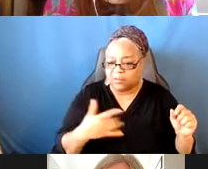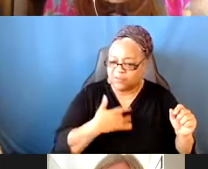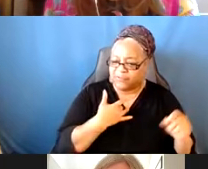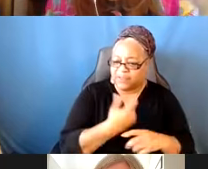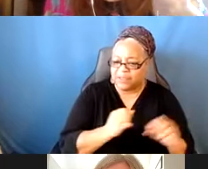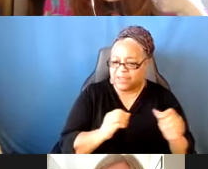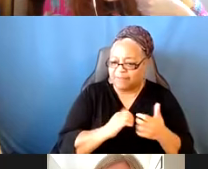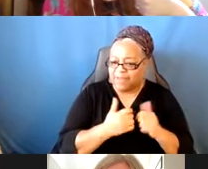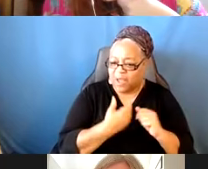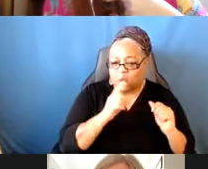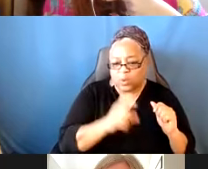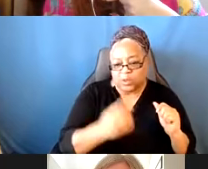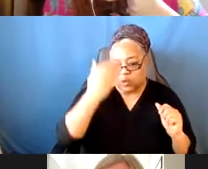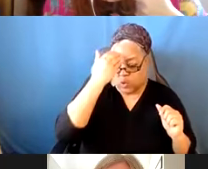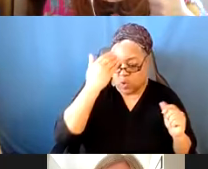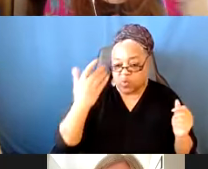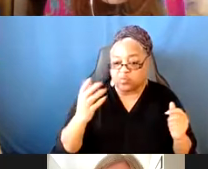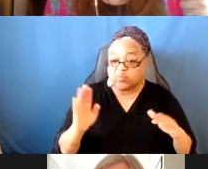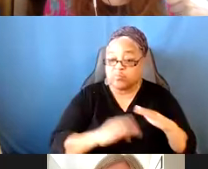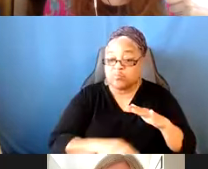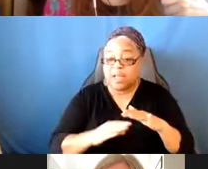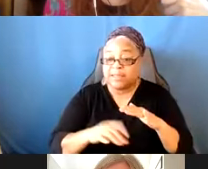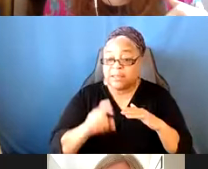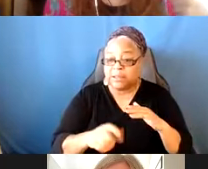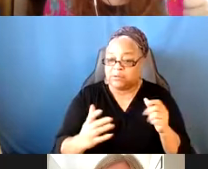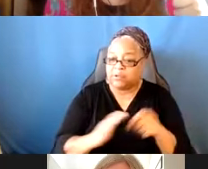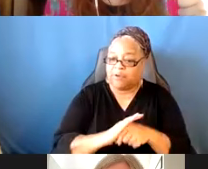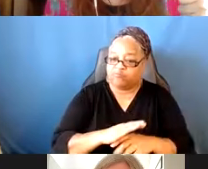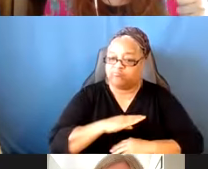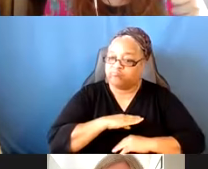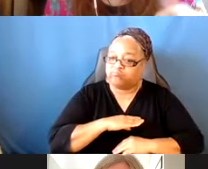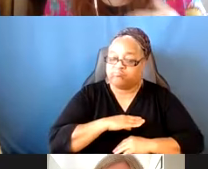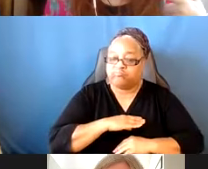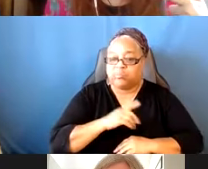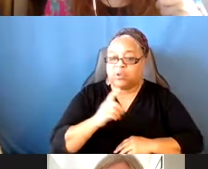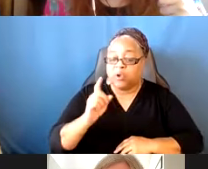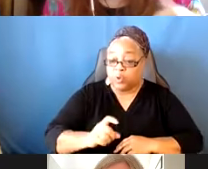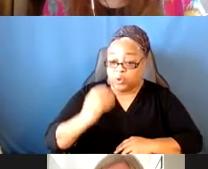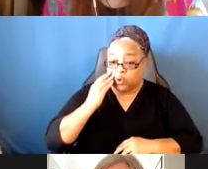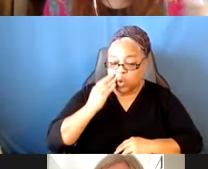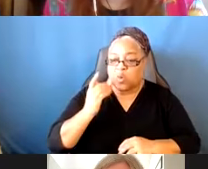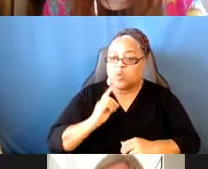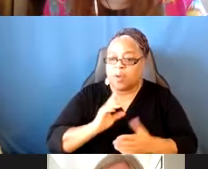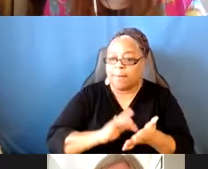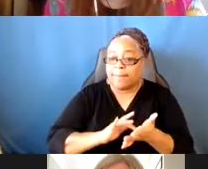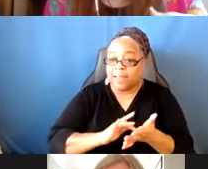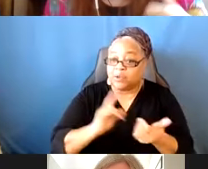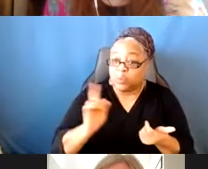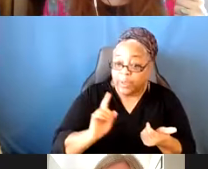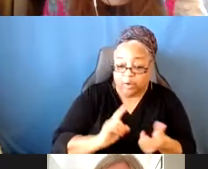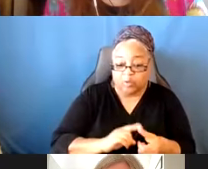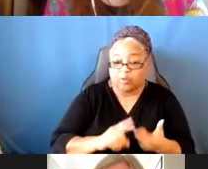need to know that your basic needs are covered. You need to know that you know where your meds are, you're in a safe environment, you have food and